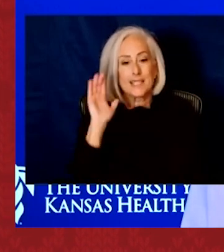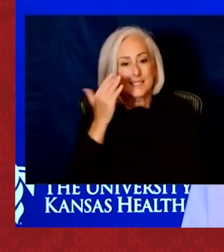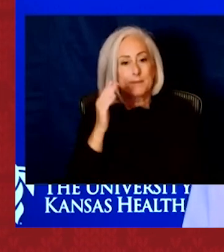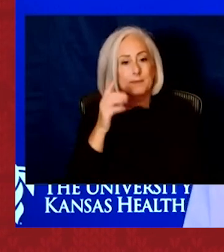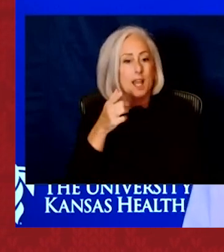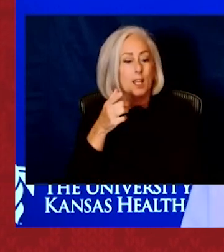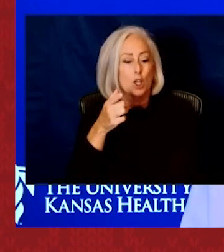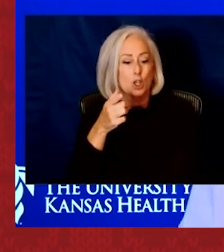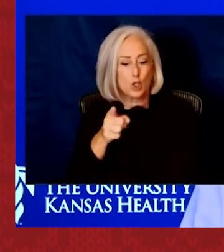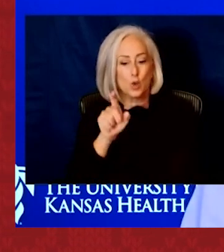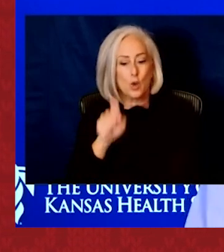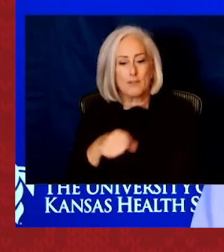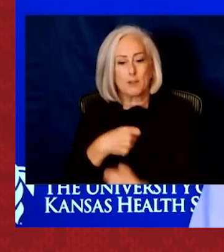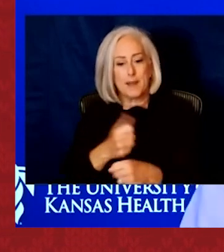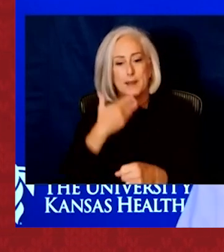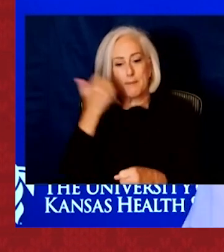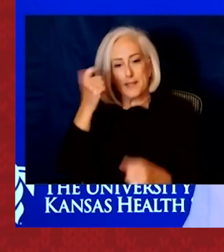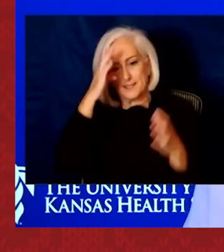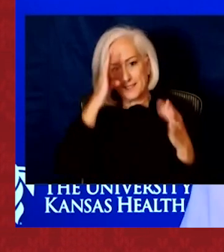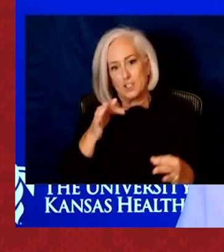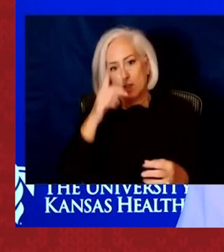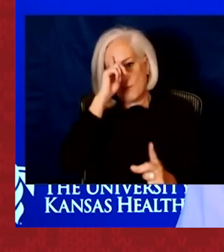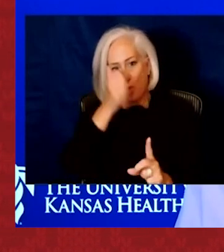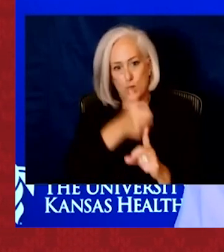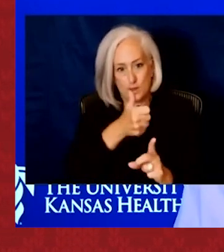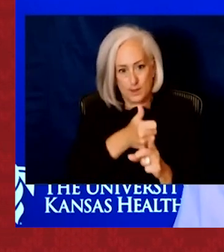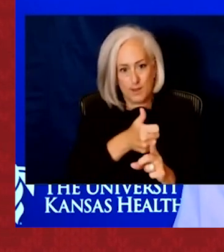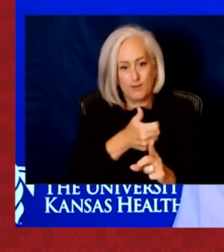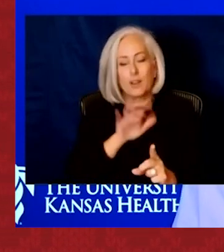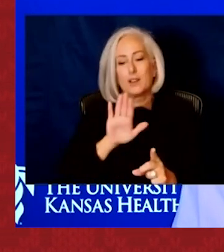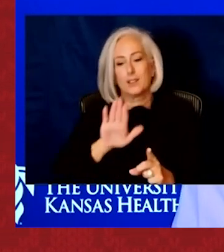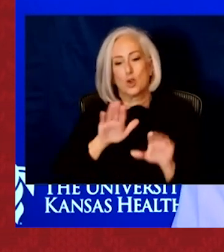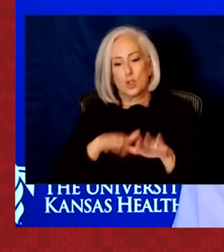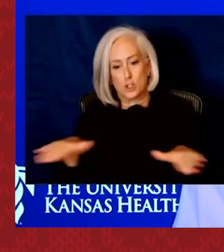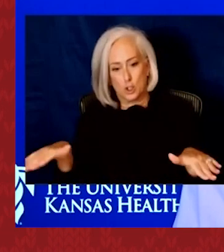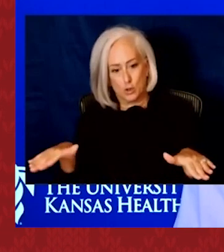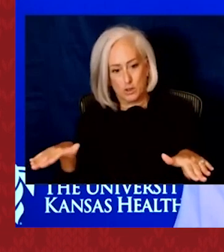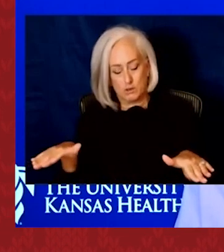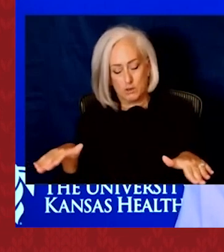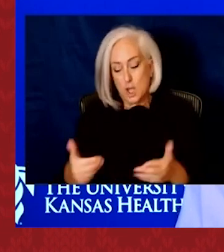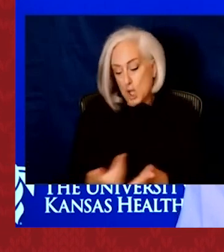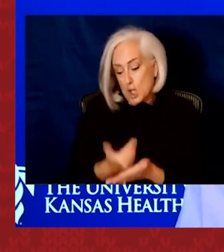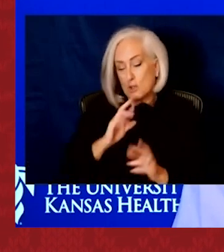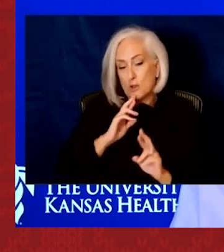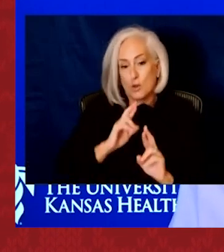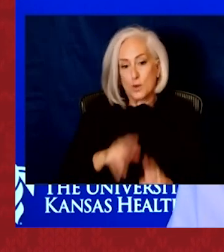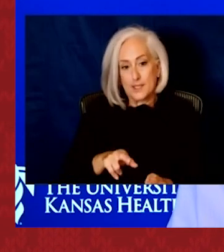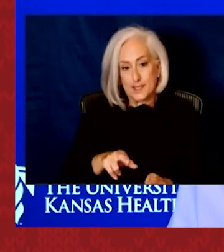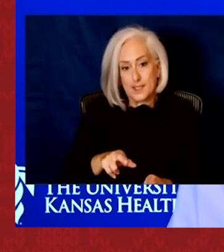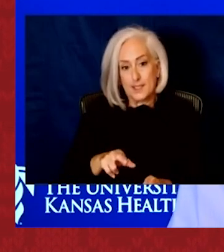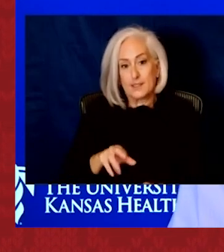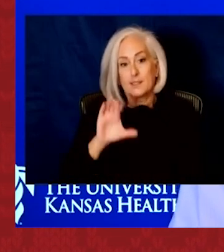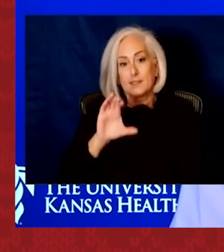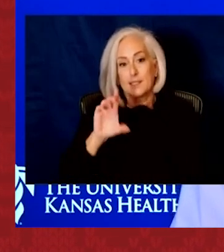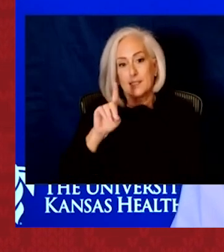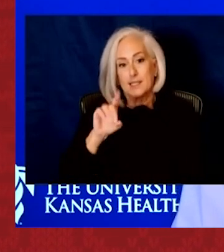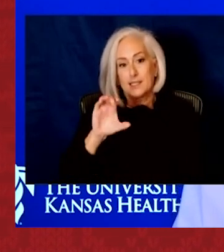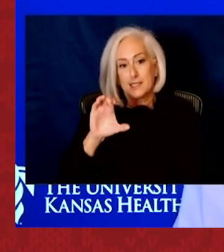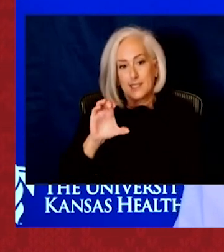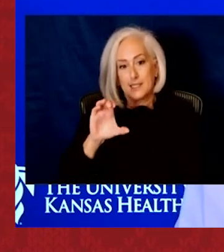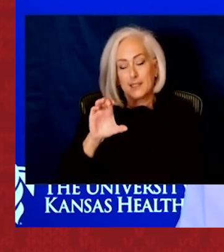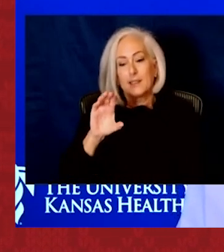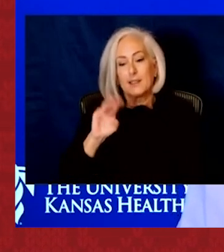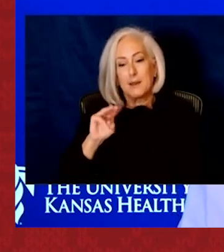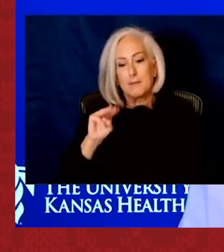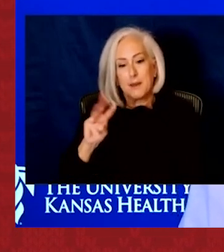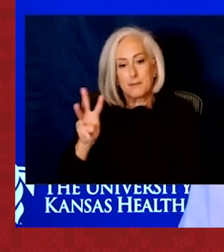you and your child. There was a new report in CDC's MMWR recently just about, everybody